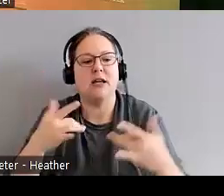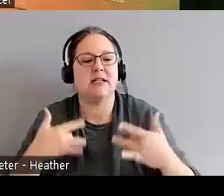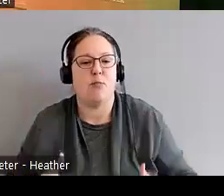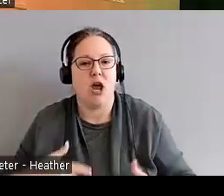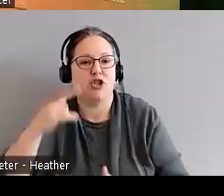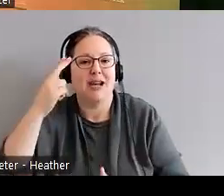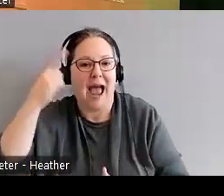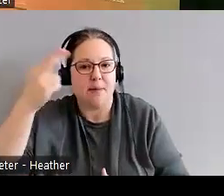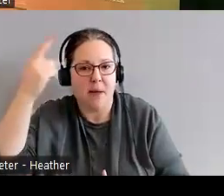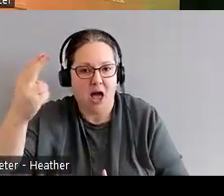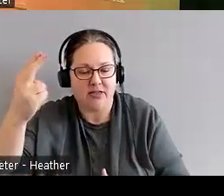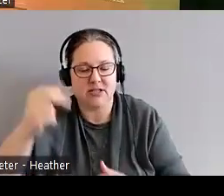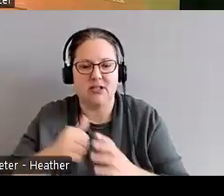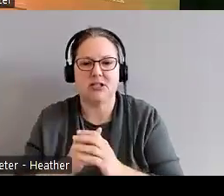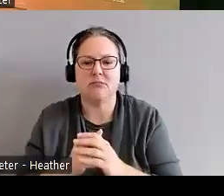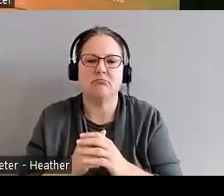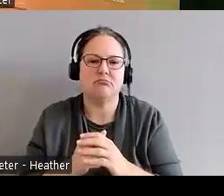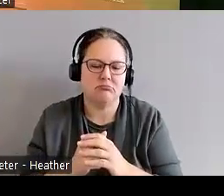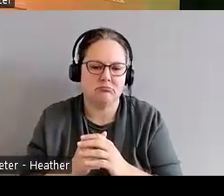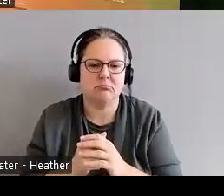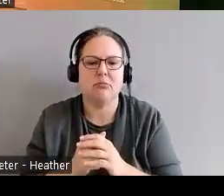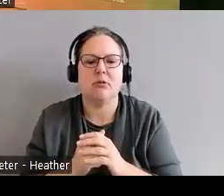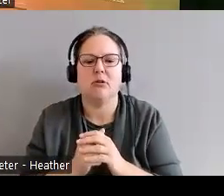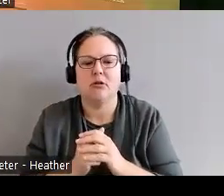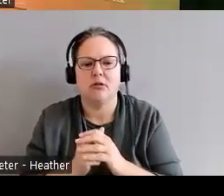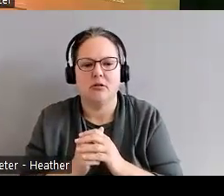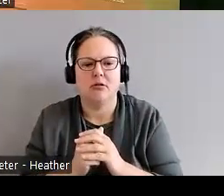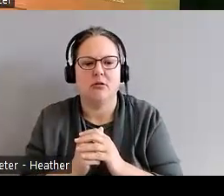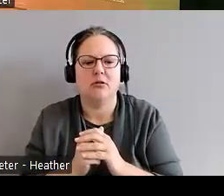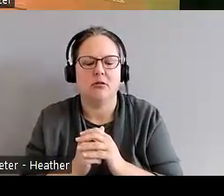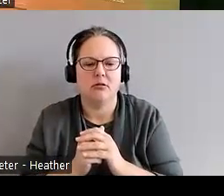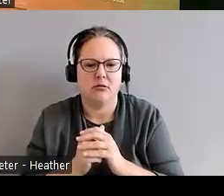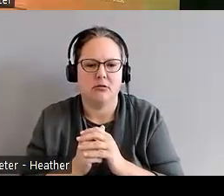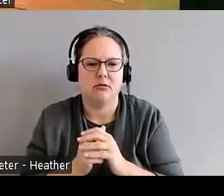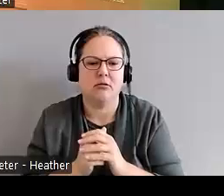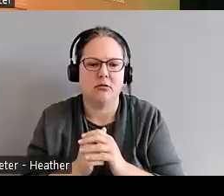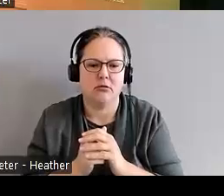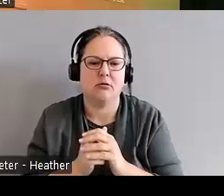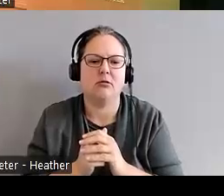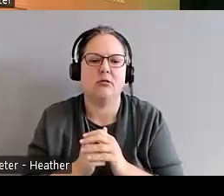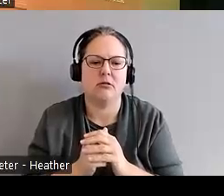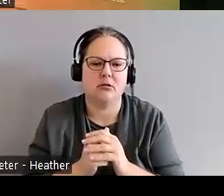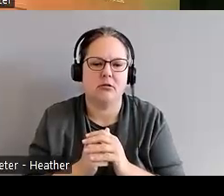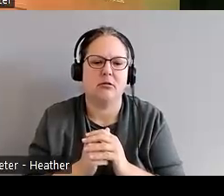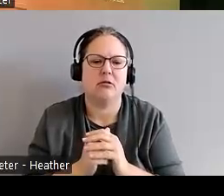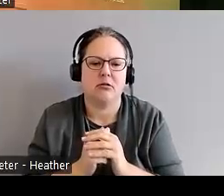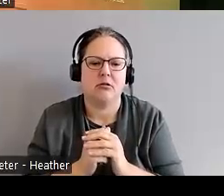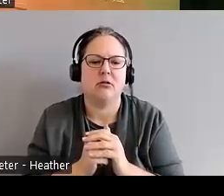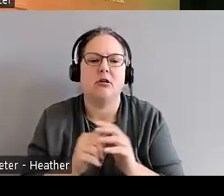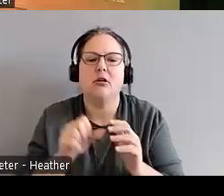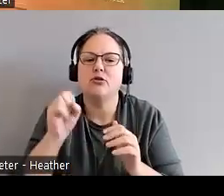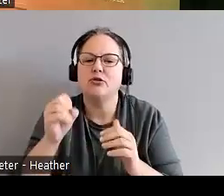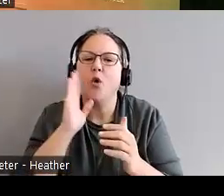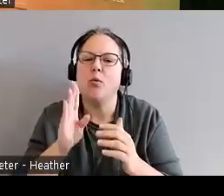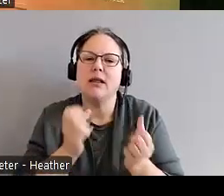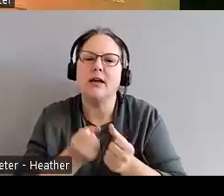Hypothesis is relatively straightforward. The cerebrovascular lesions predispose, precipitate, or perpetuate depression in late